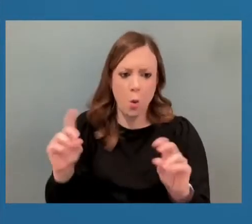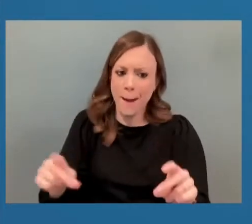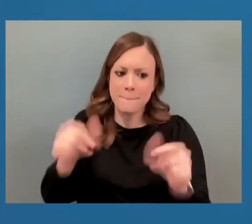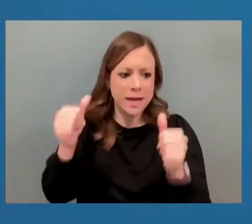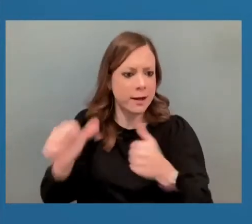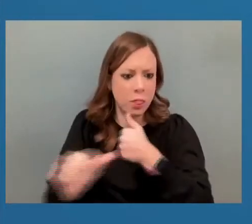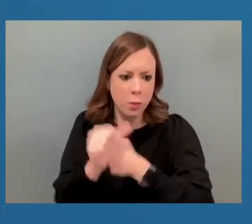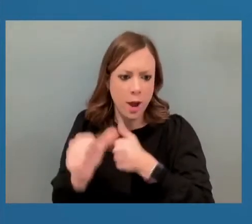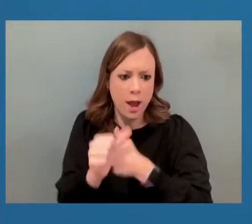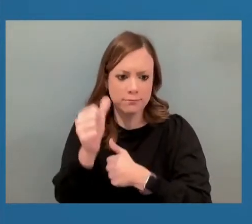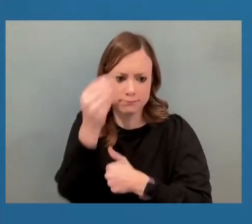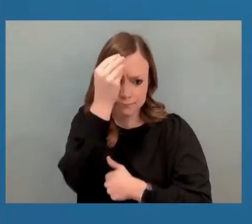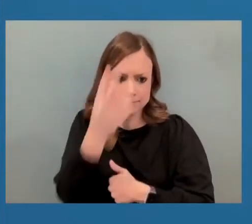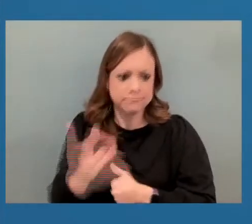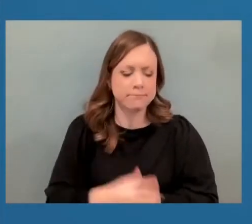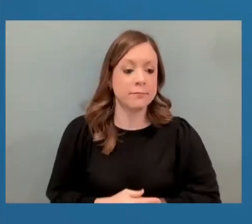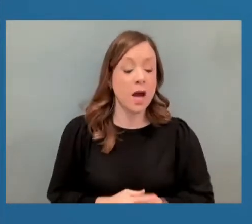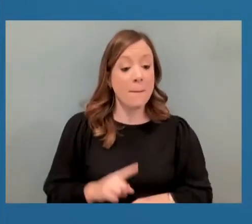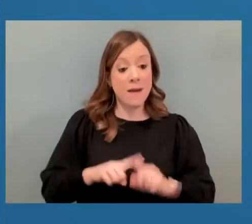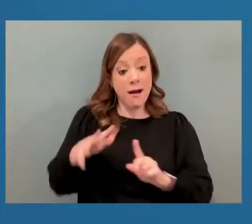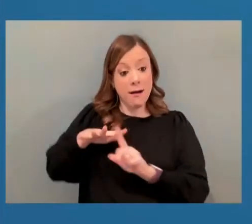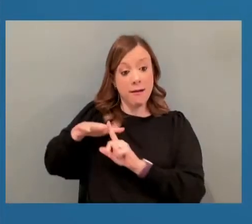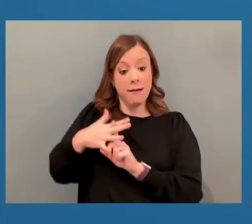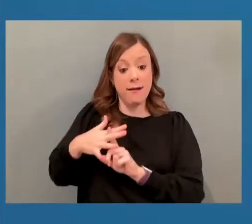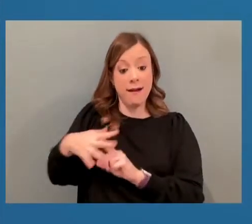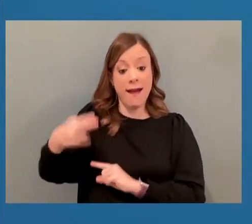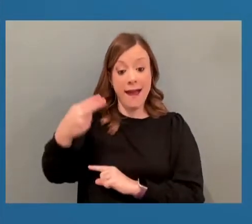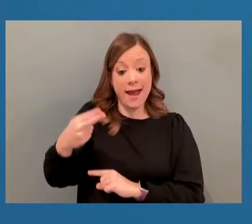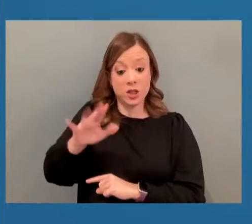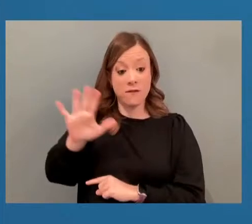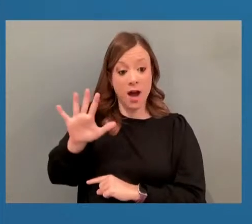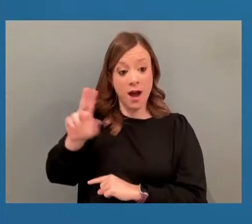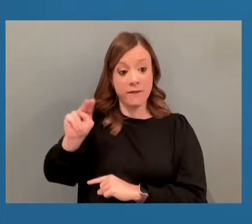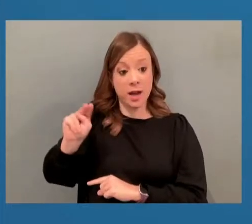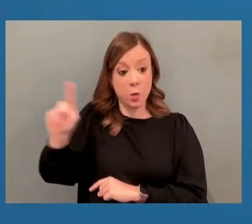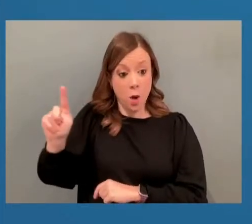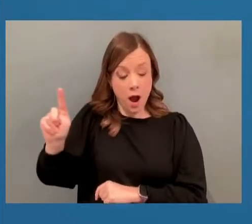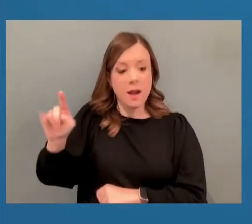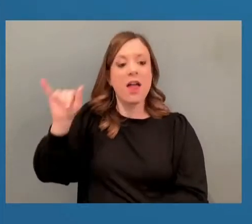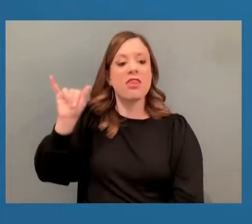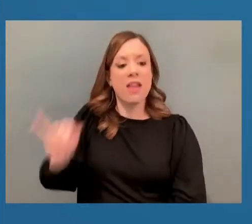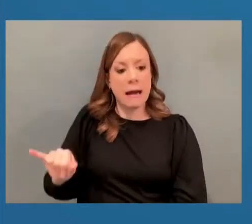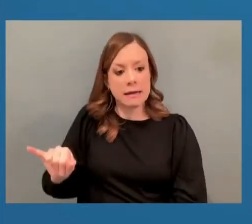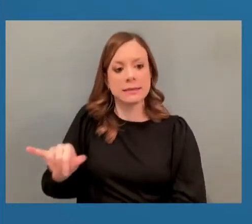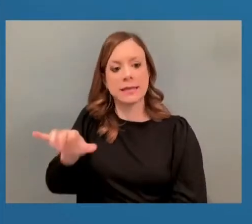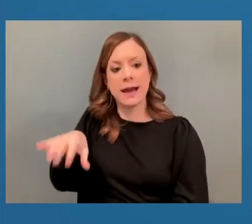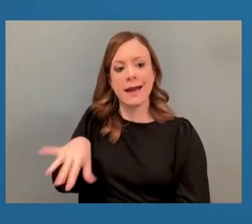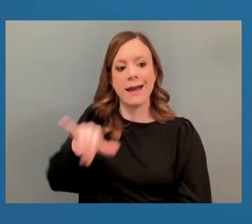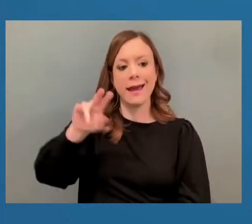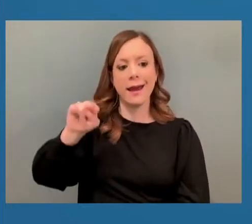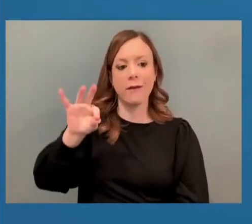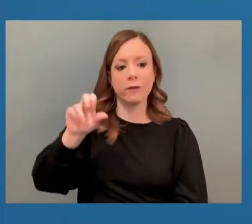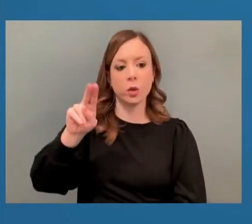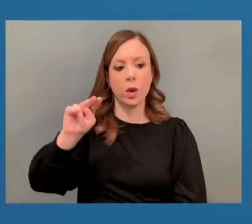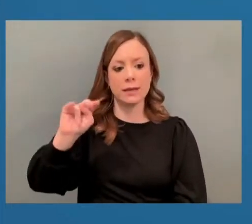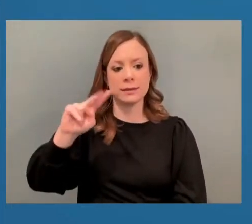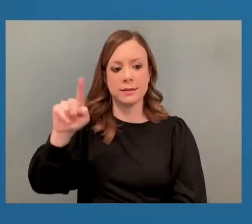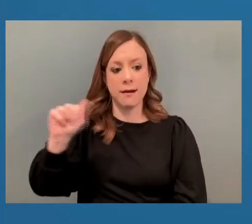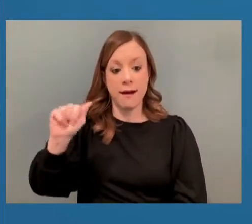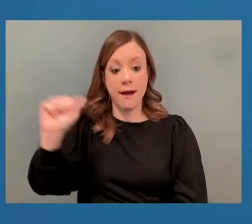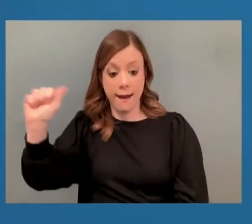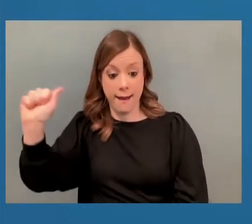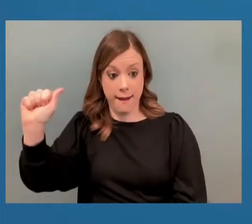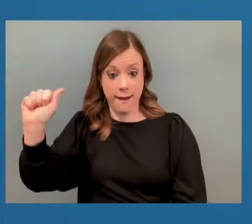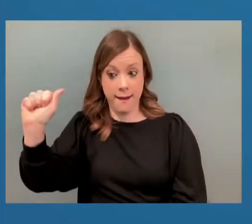context, H5N1 is an influenza A virus. You know, this particular strain so far has not demonstrated